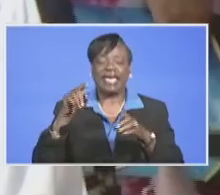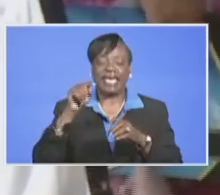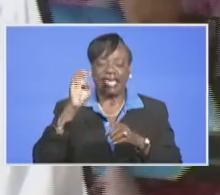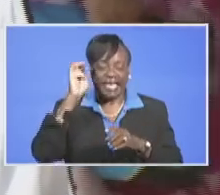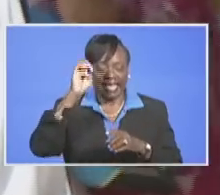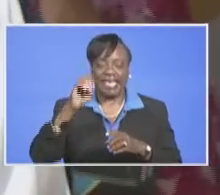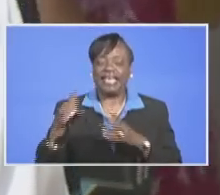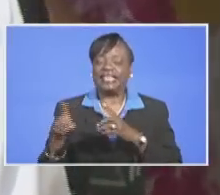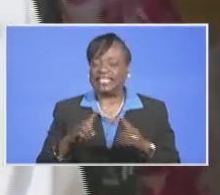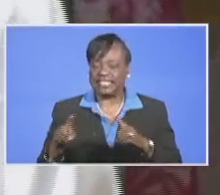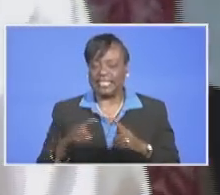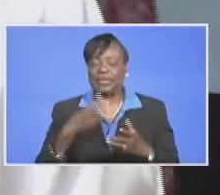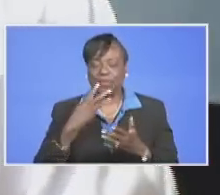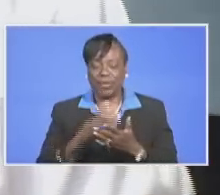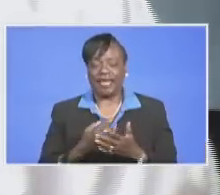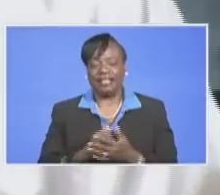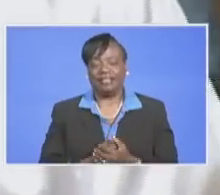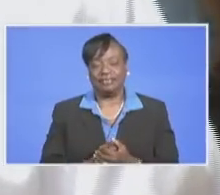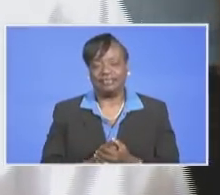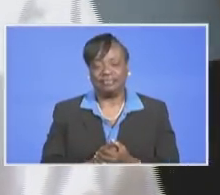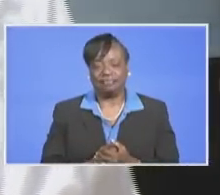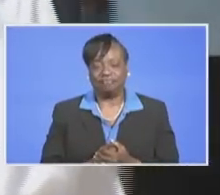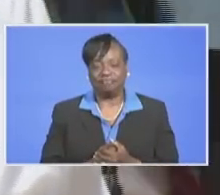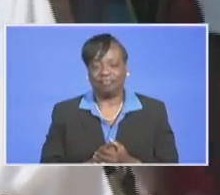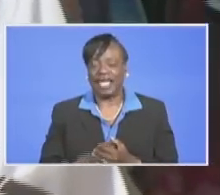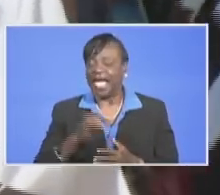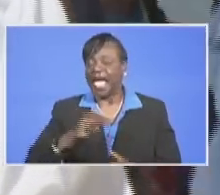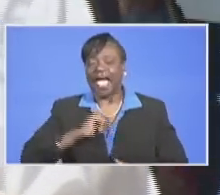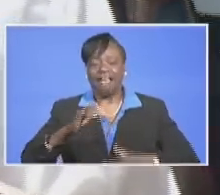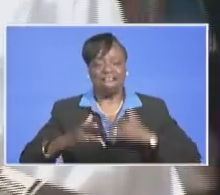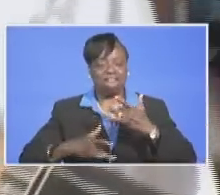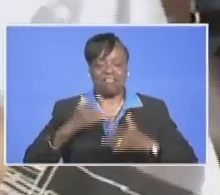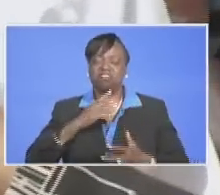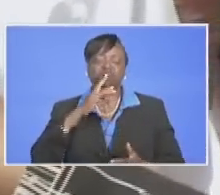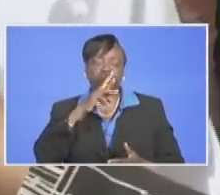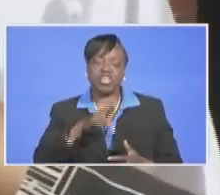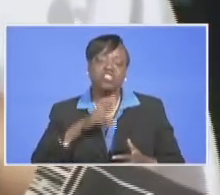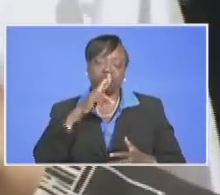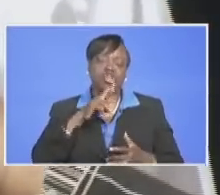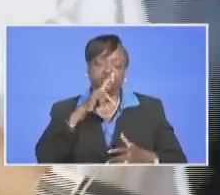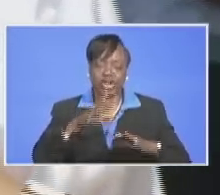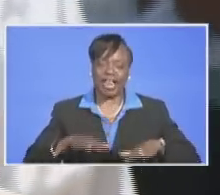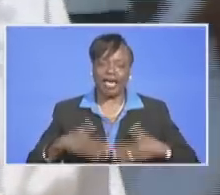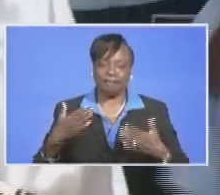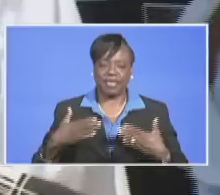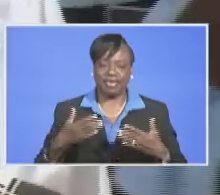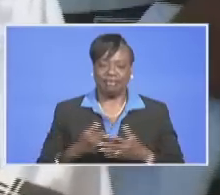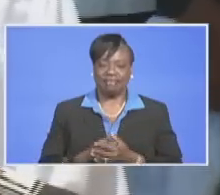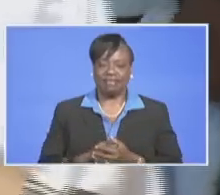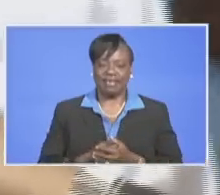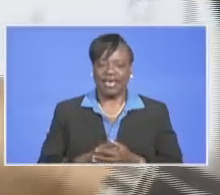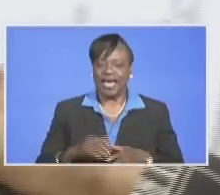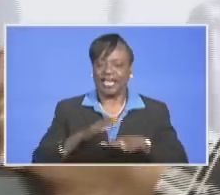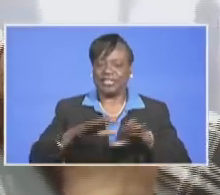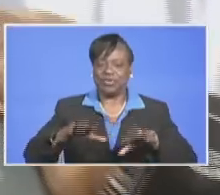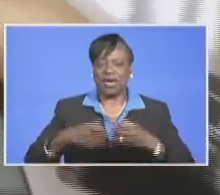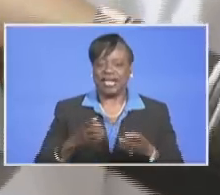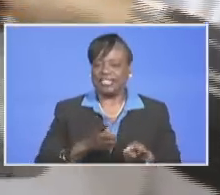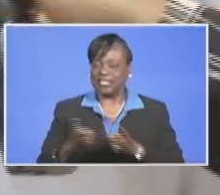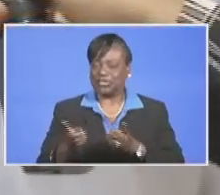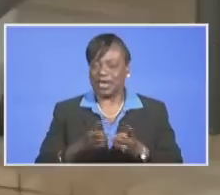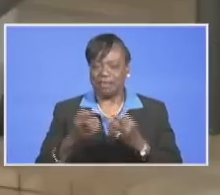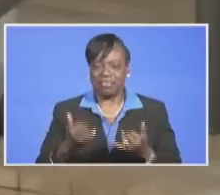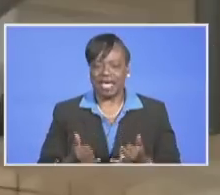catch himself and he got to get back at it, you know. Yeah, so I feel real happy. I don't know how to describe it right now, but I'm very